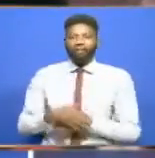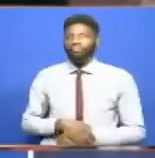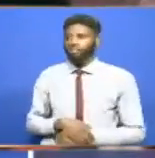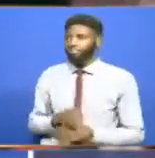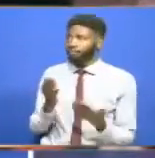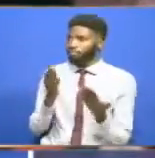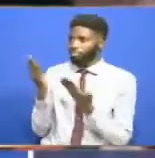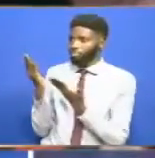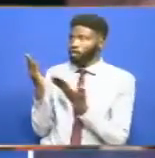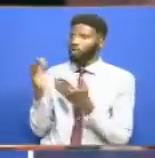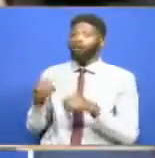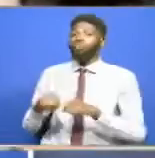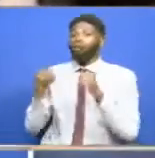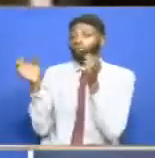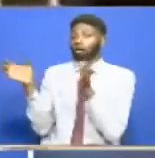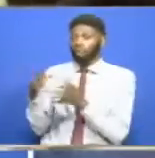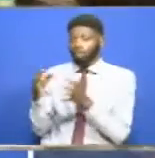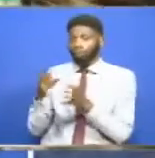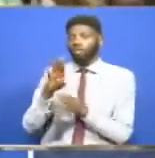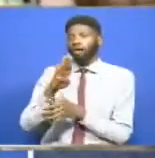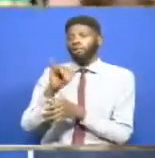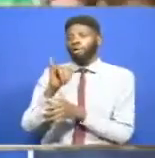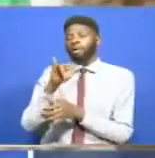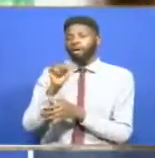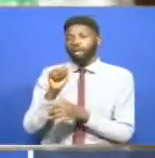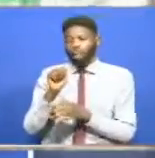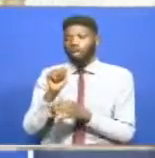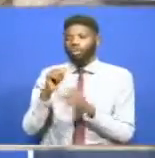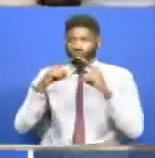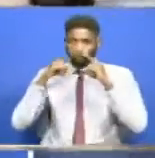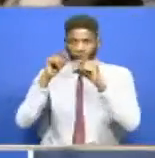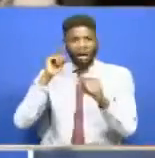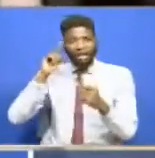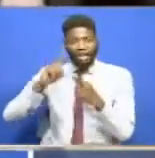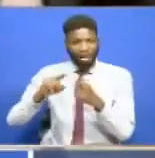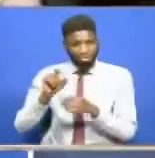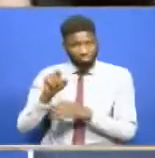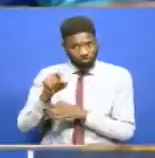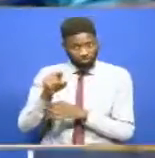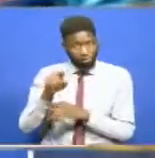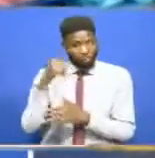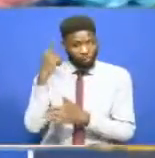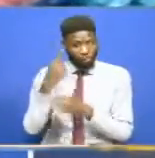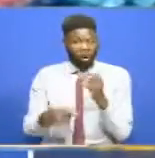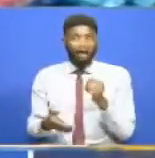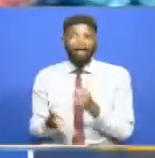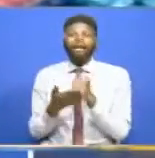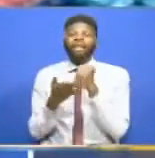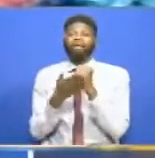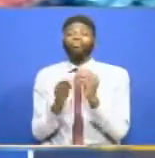Kanyenge said they aim to provide small-scale farmers with the assistance needed to address the